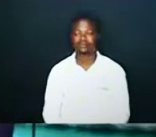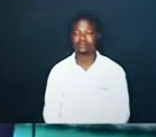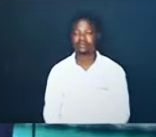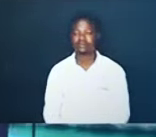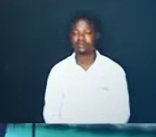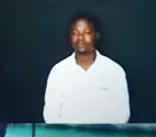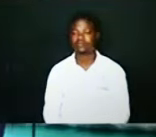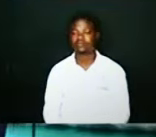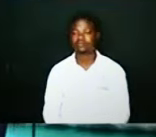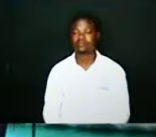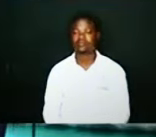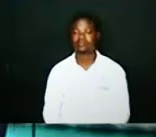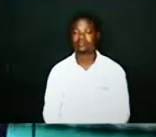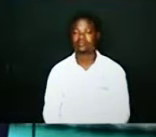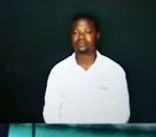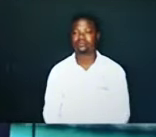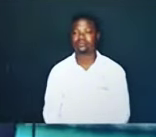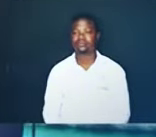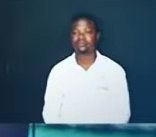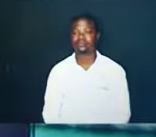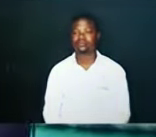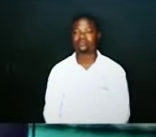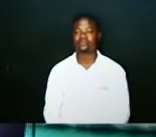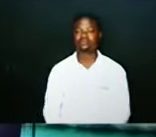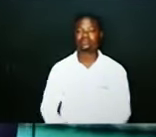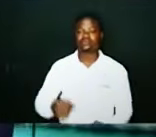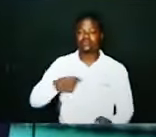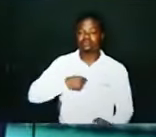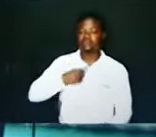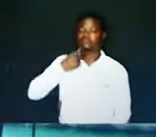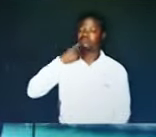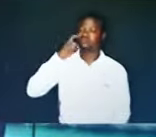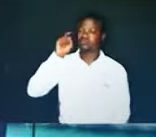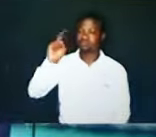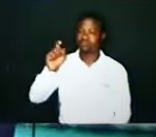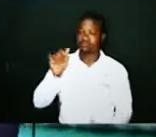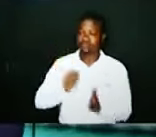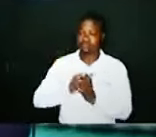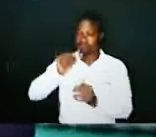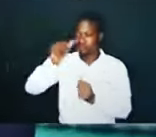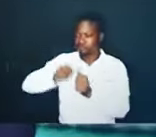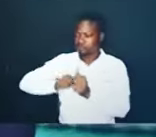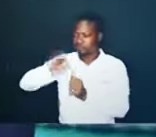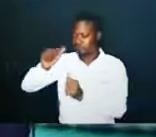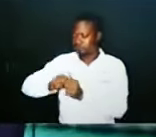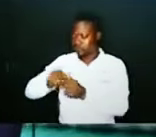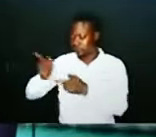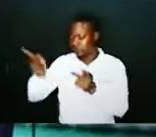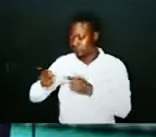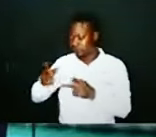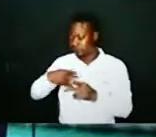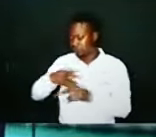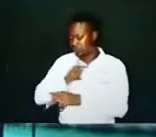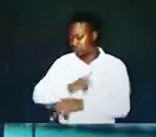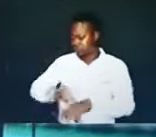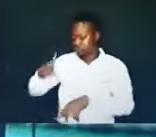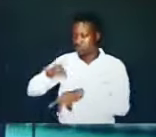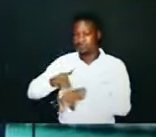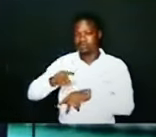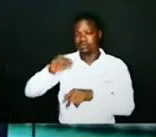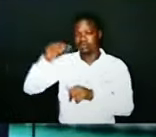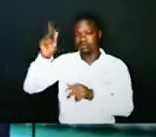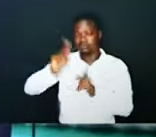se ensim yie emroso. I issue a decree that in every part of my kingdom,